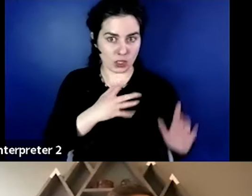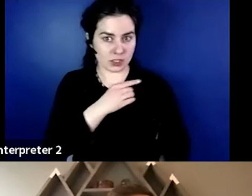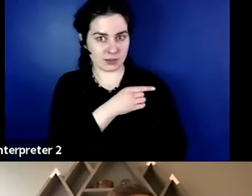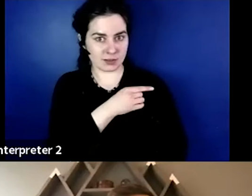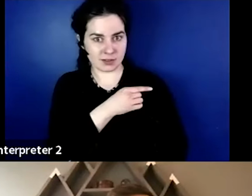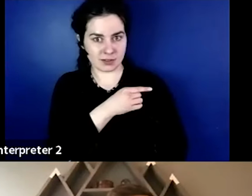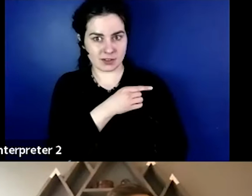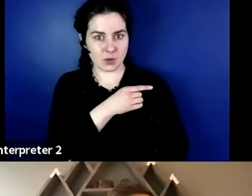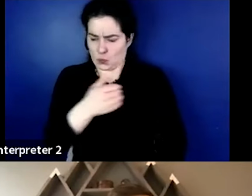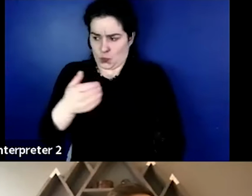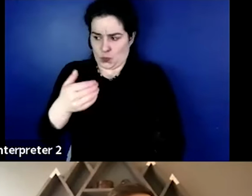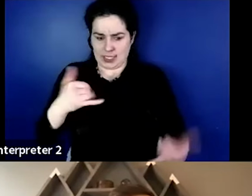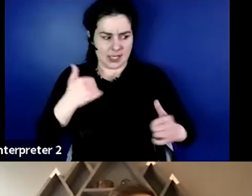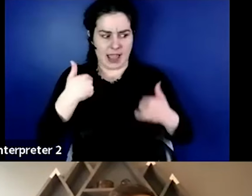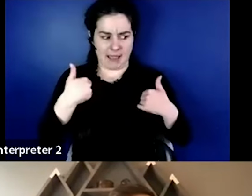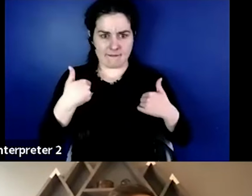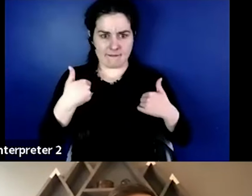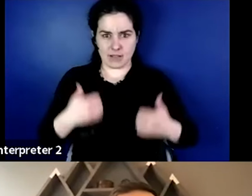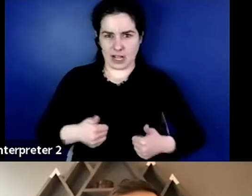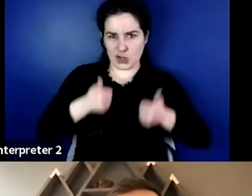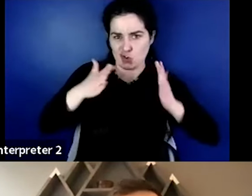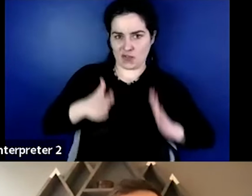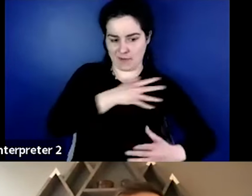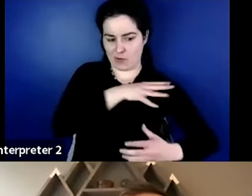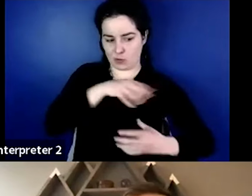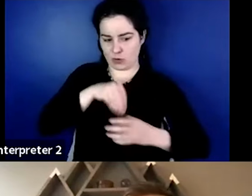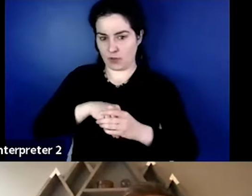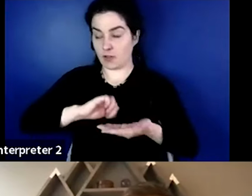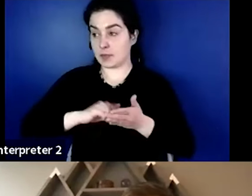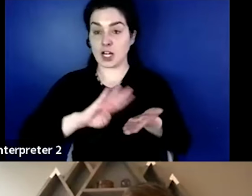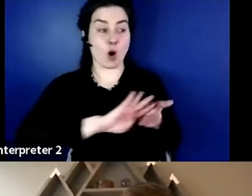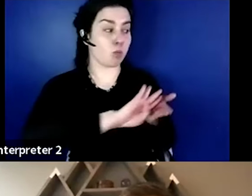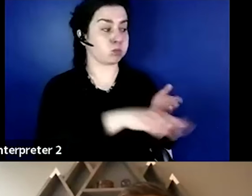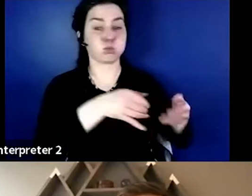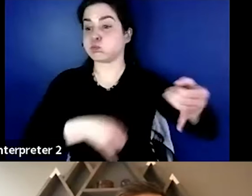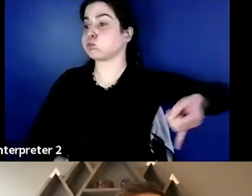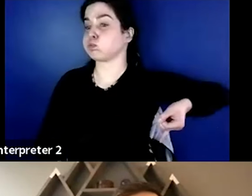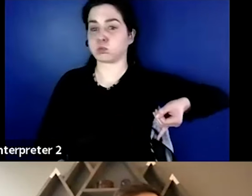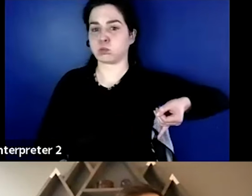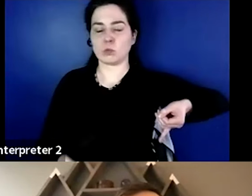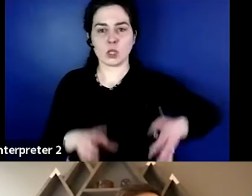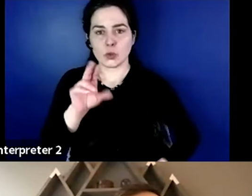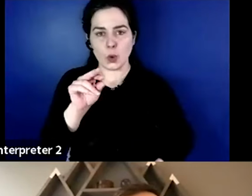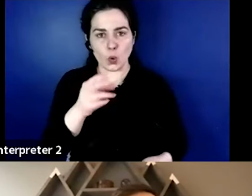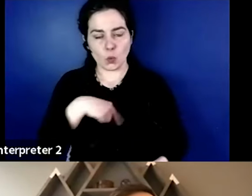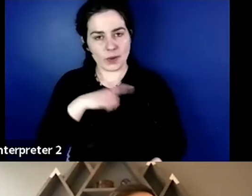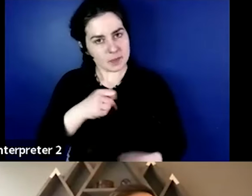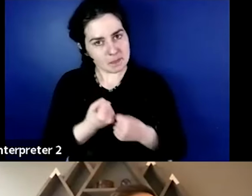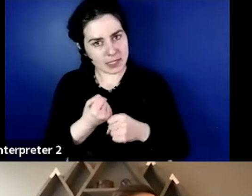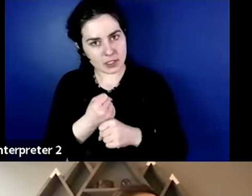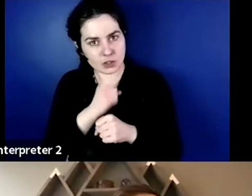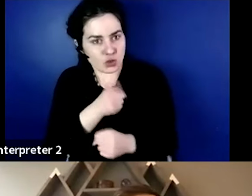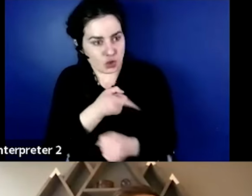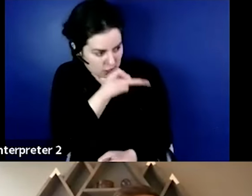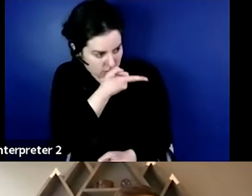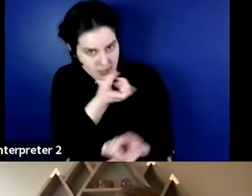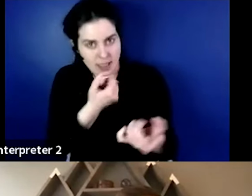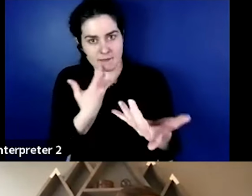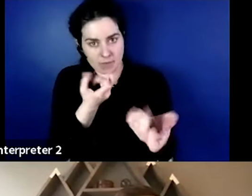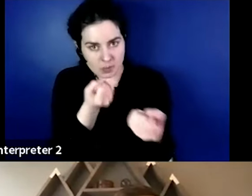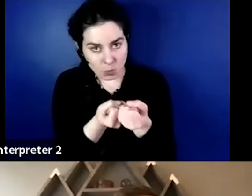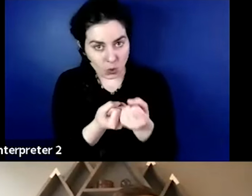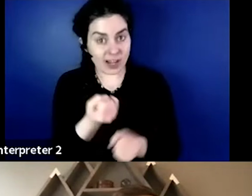there. And we cannot cut them out entirely. We must make sure that they're supported and make sure that they understand what we're